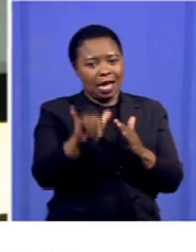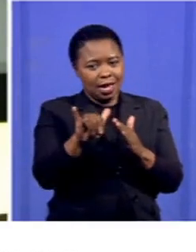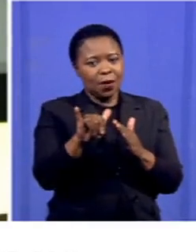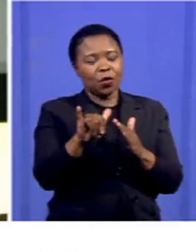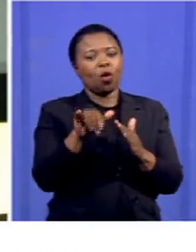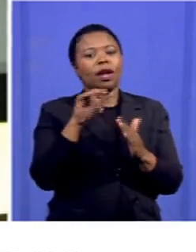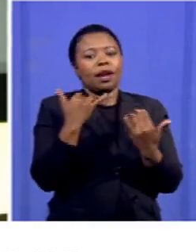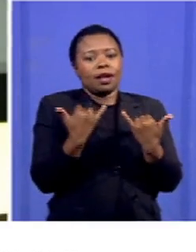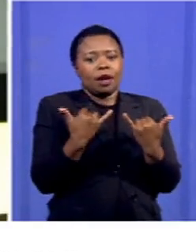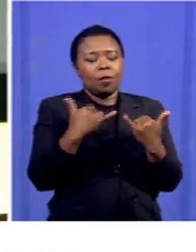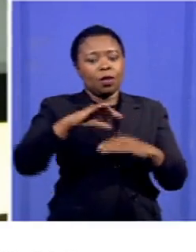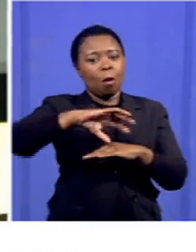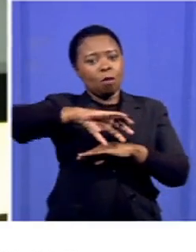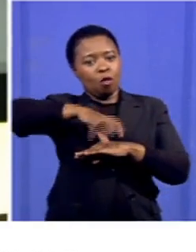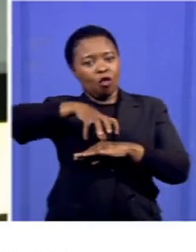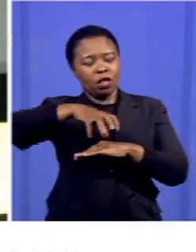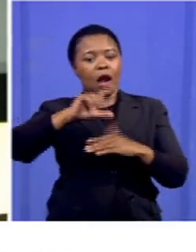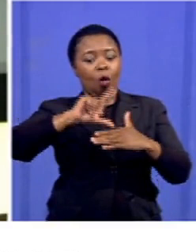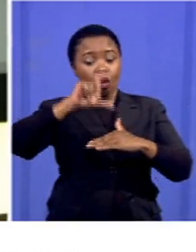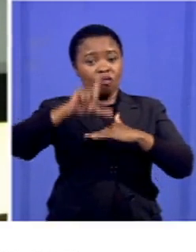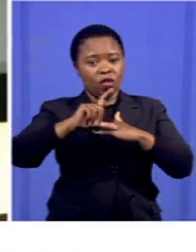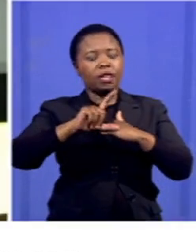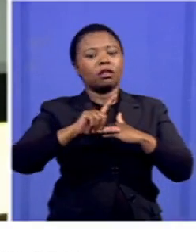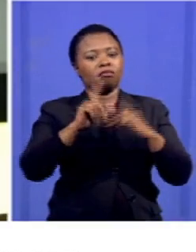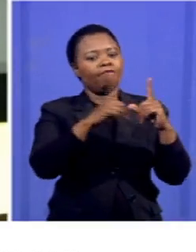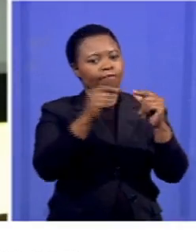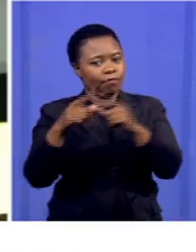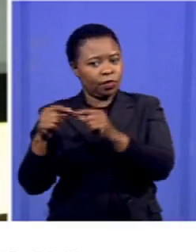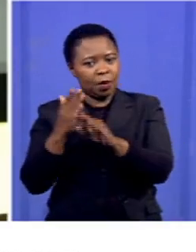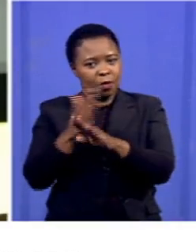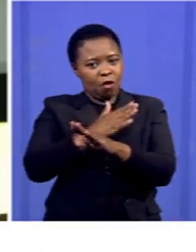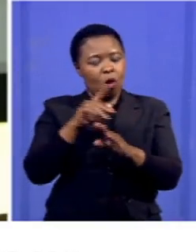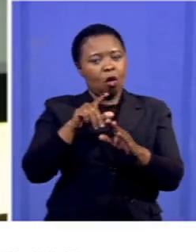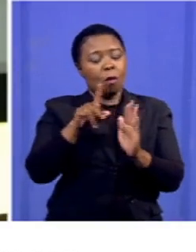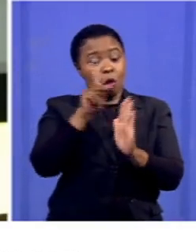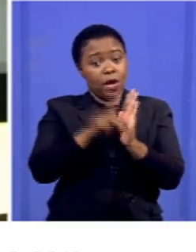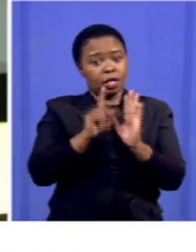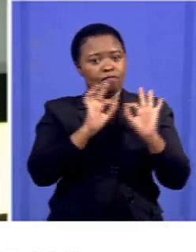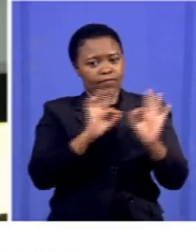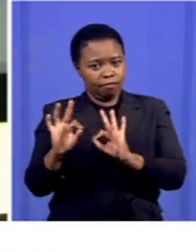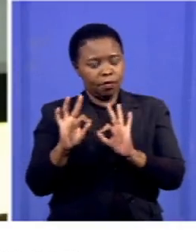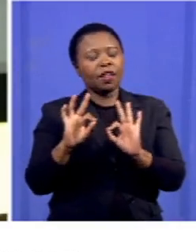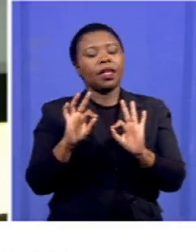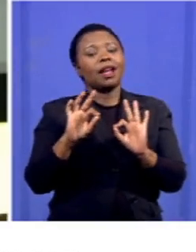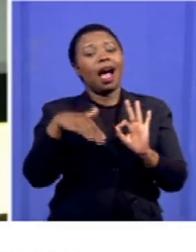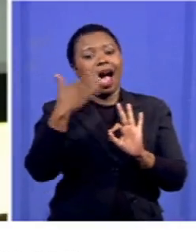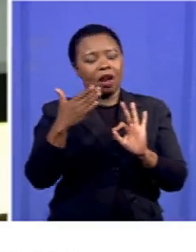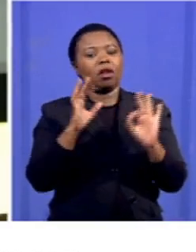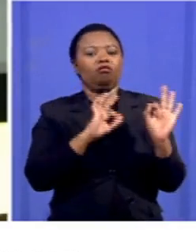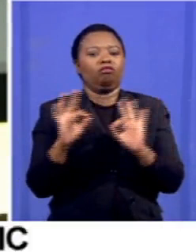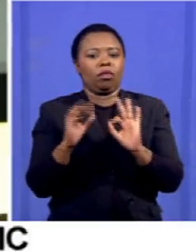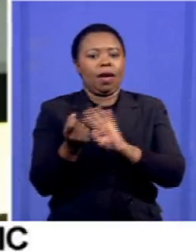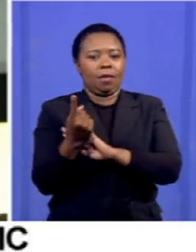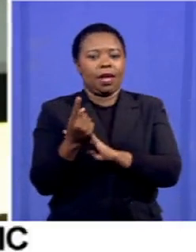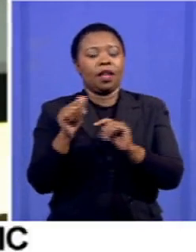up all of its provincial conferences ahead of that, and hopefully, if all of that is squared off, then it will take place